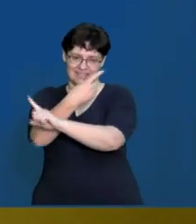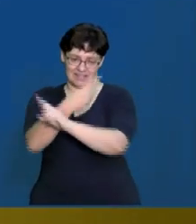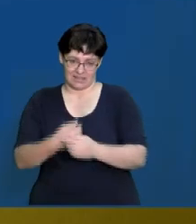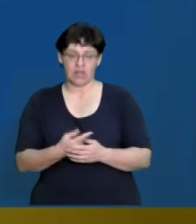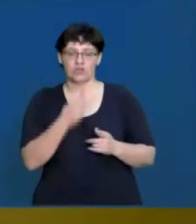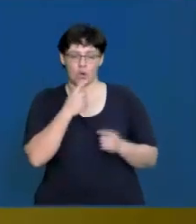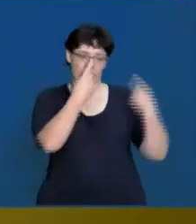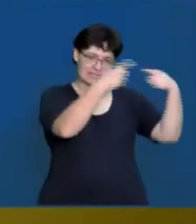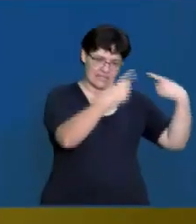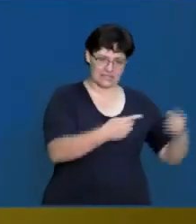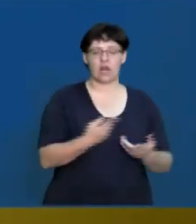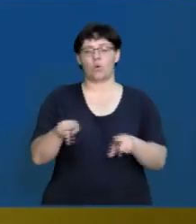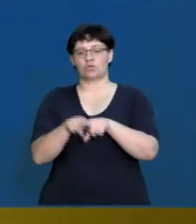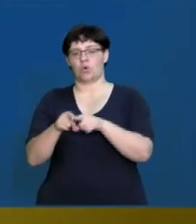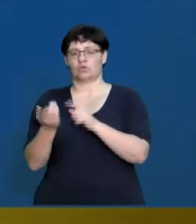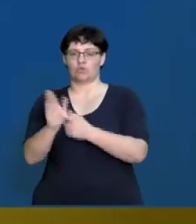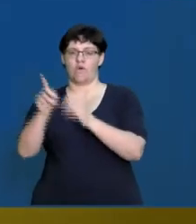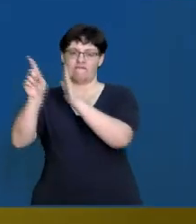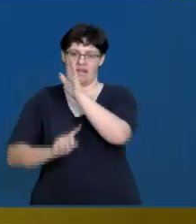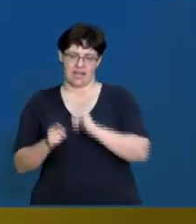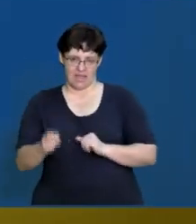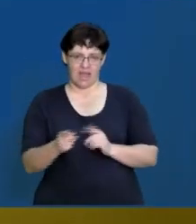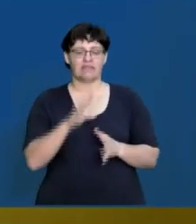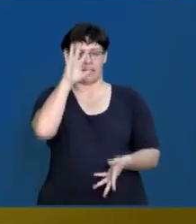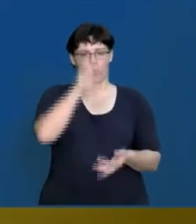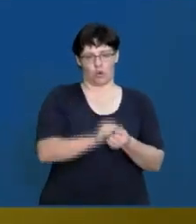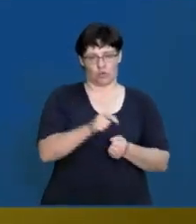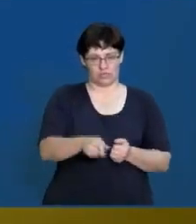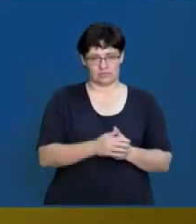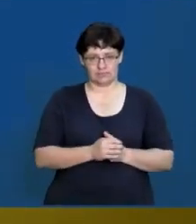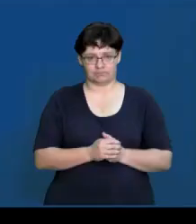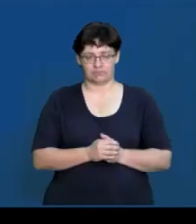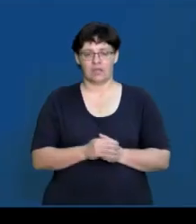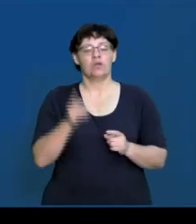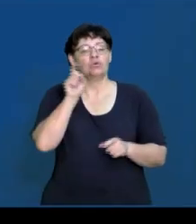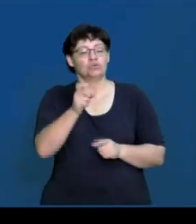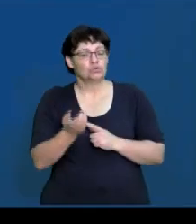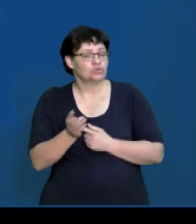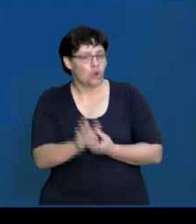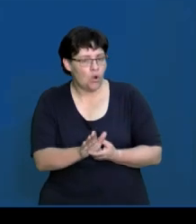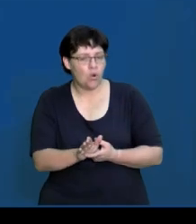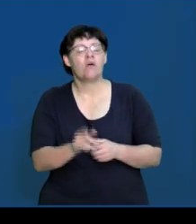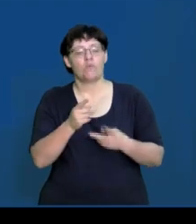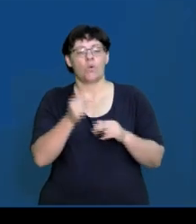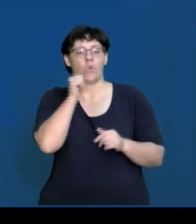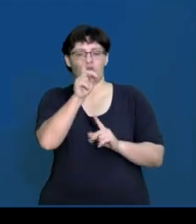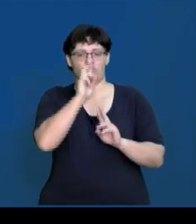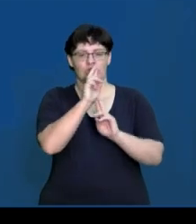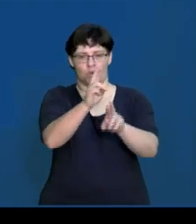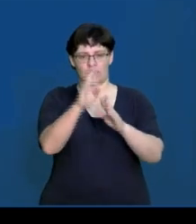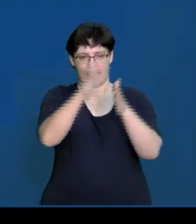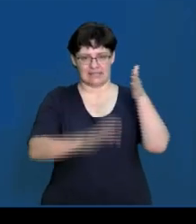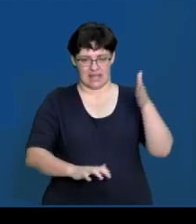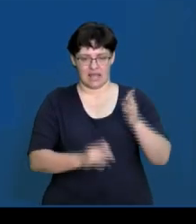the successes, you show the failures, and then you conclude there. Right, you should indicate the following when responding to your